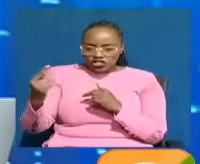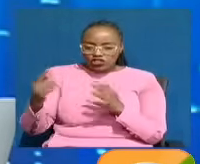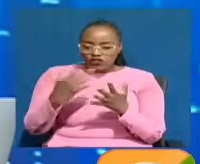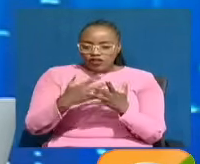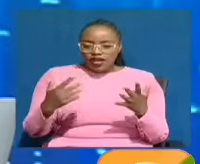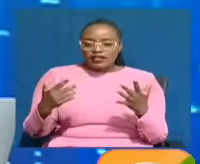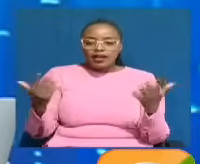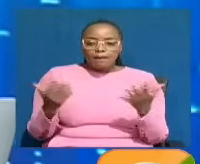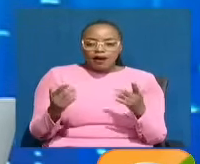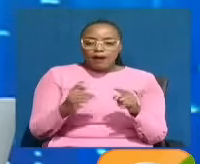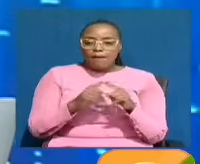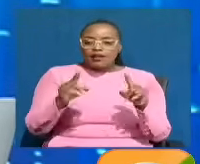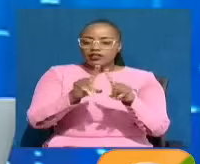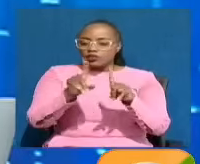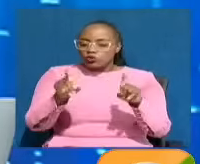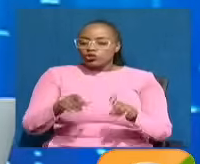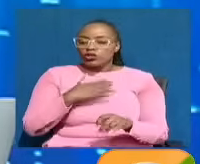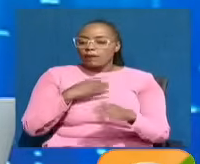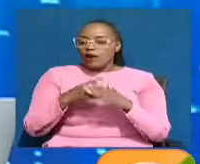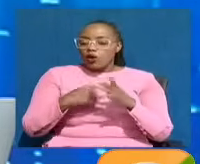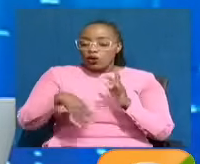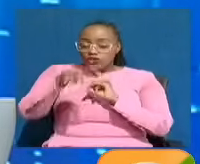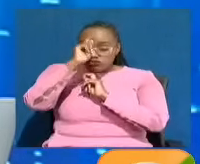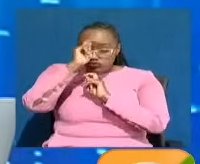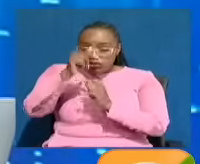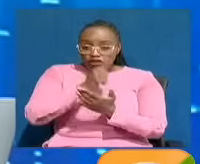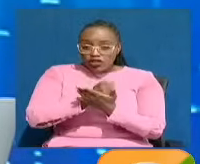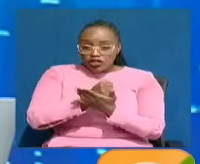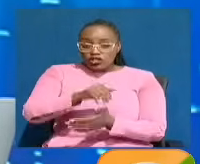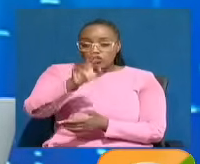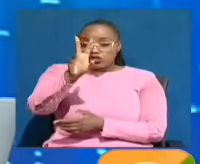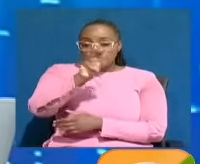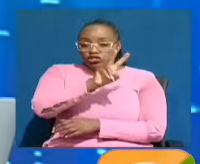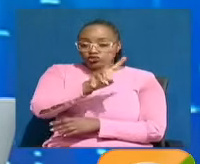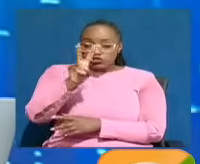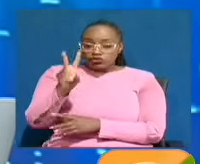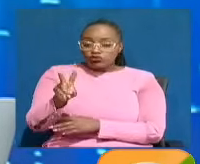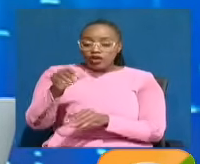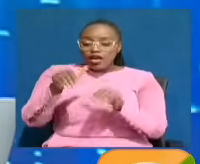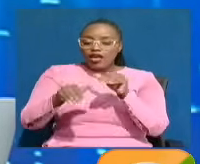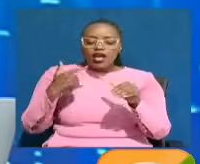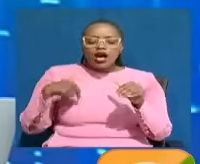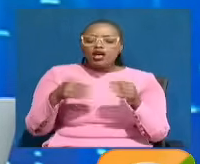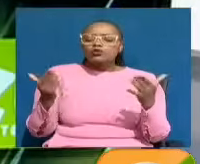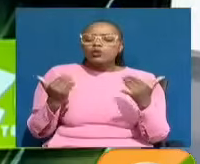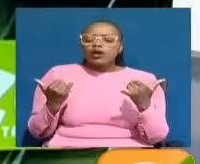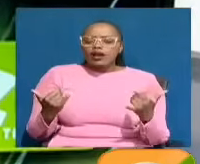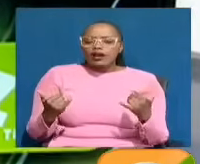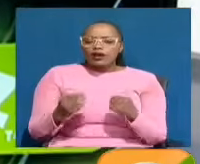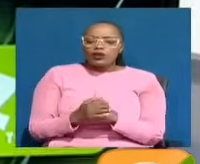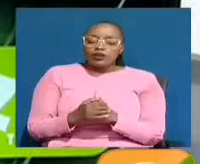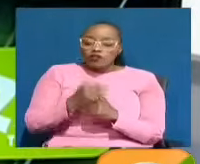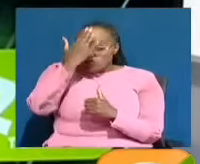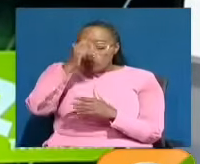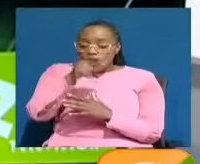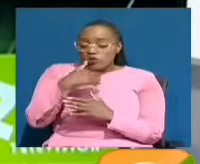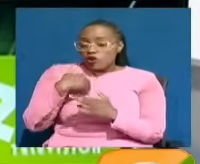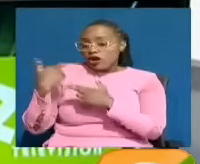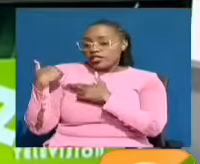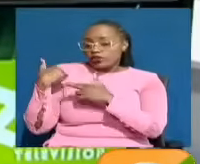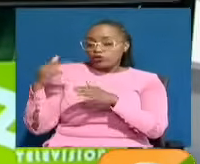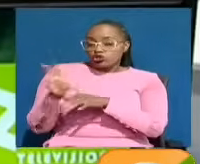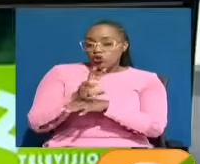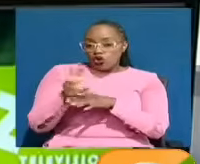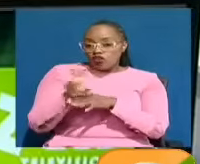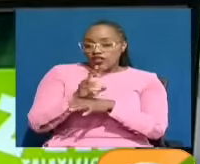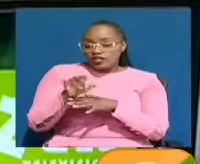is. Yes. And so my question to you is, with respect to auditing the 2022 elections, where are we with that? So what is going to happen? Because you're overseeing the process